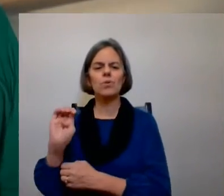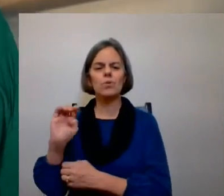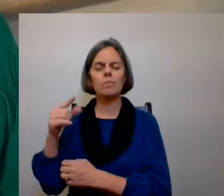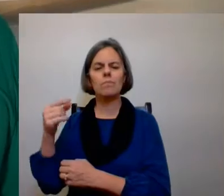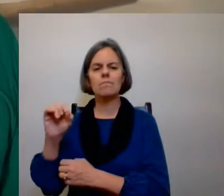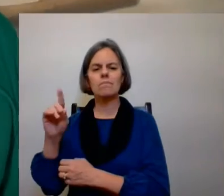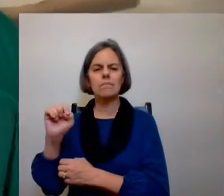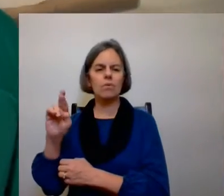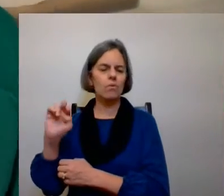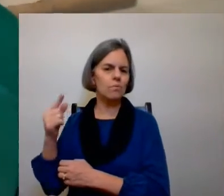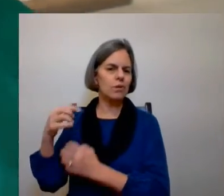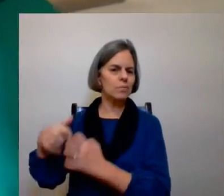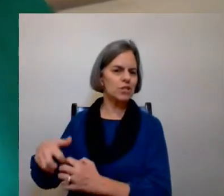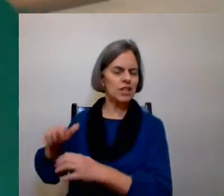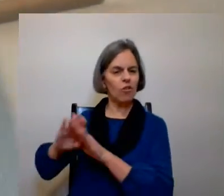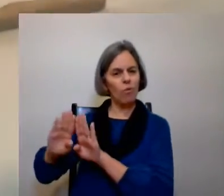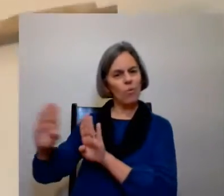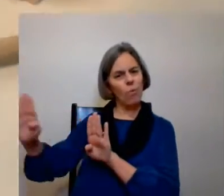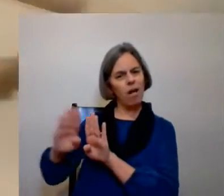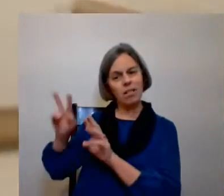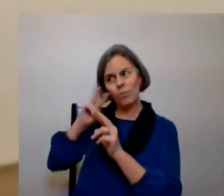on our walls. Check out the one that I made.